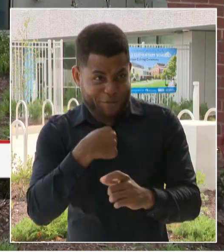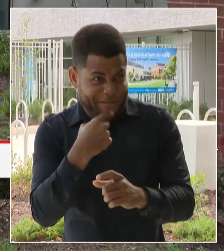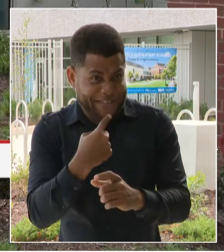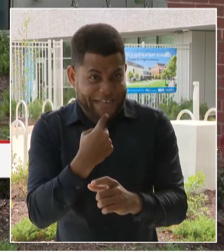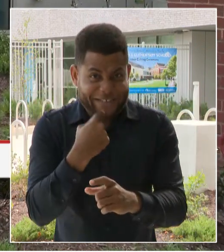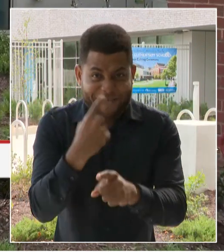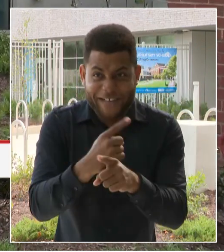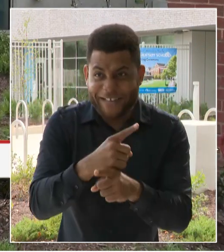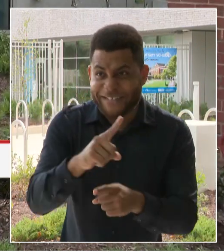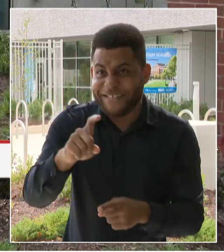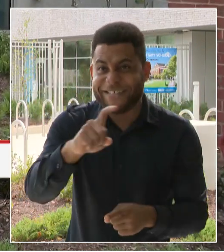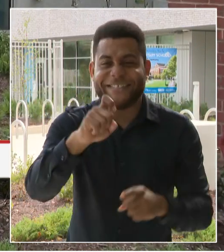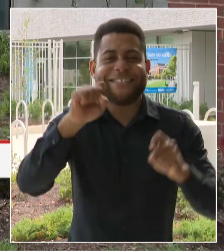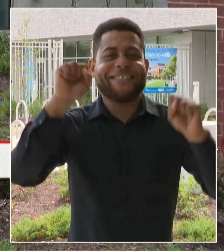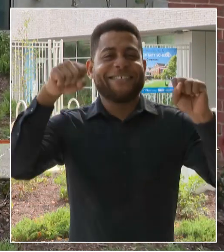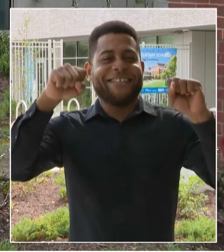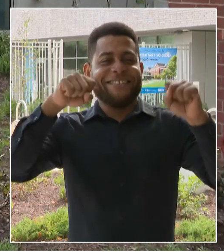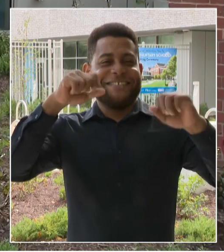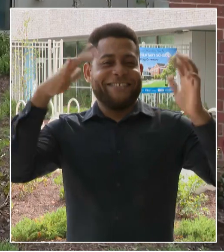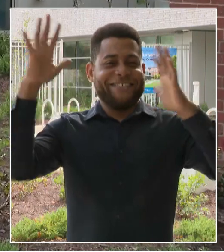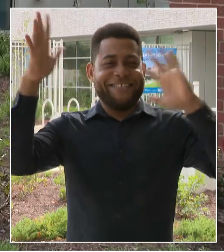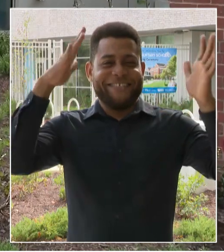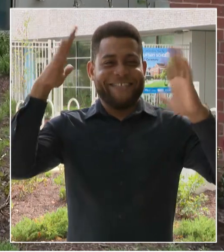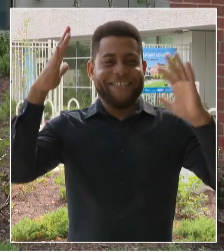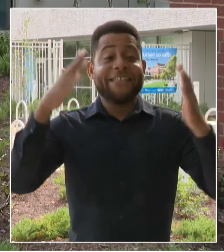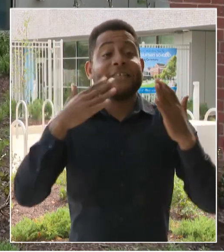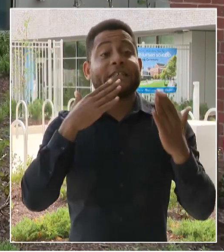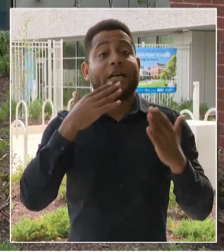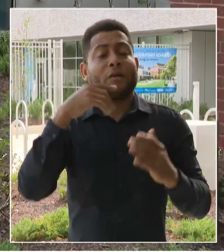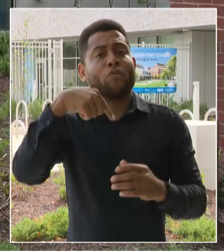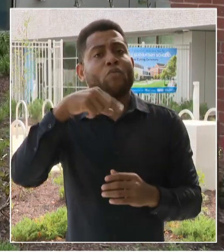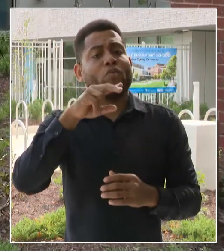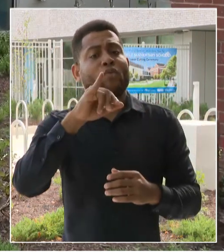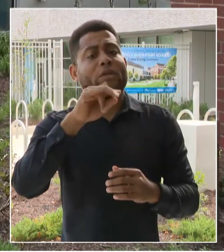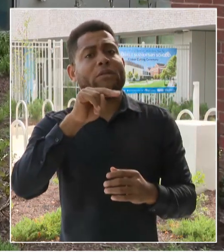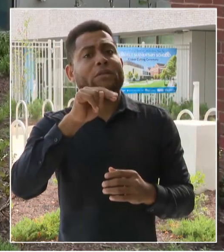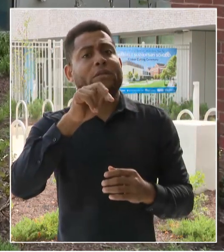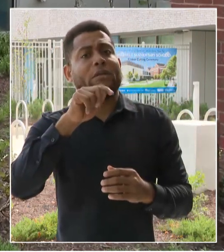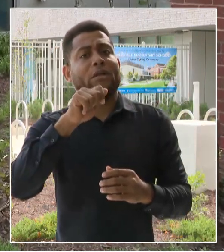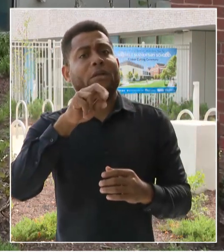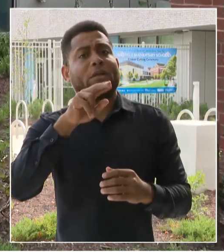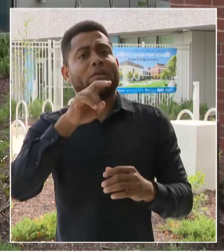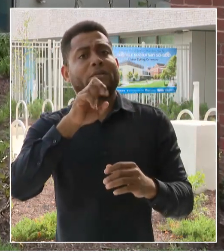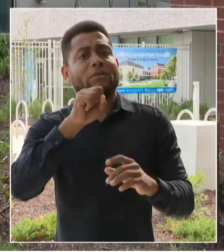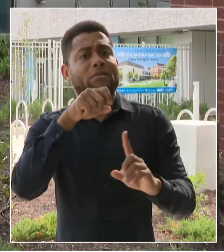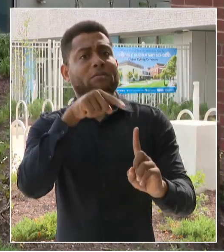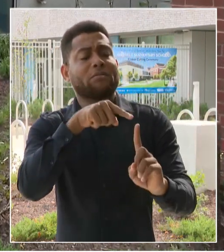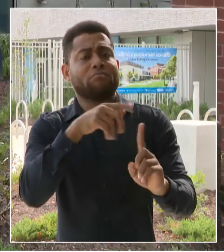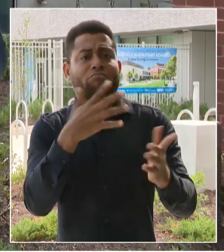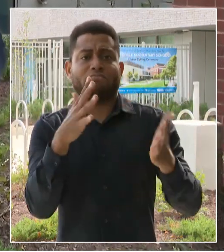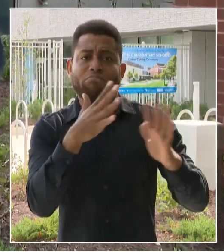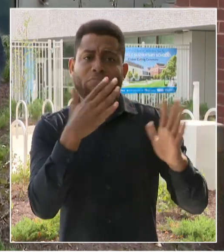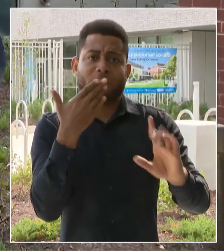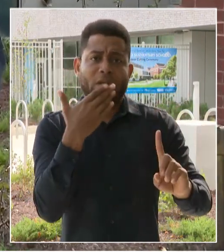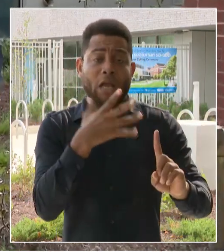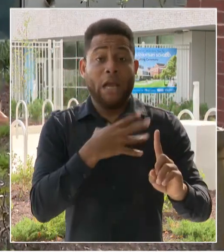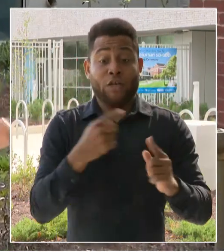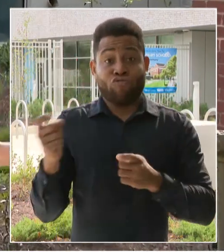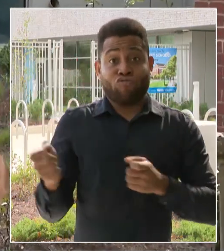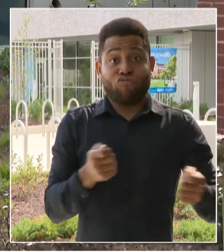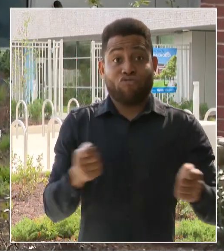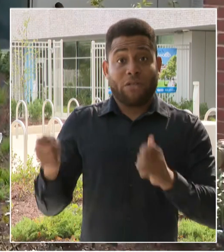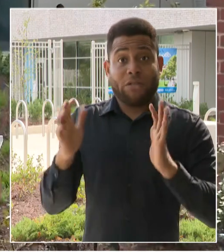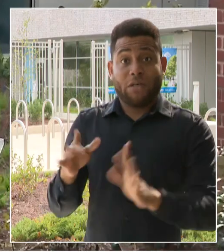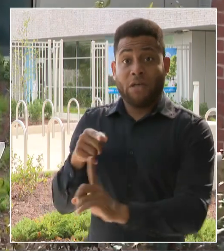to Quintaris for the amazing introduction to the Deputy Mayor. And also to the cheerleaders. I love the way you welcomed us back.